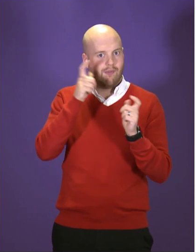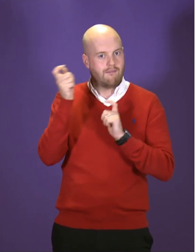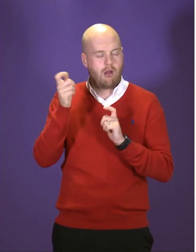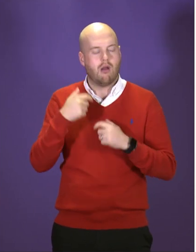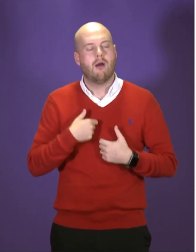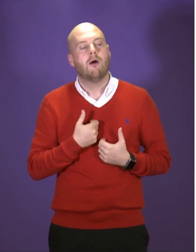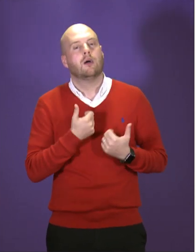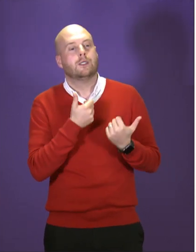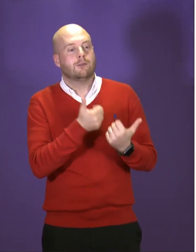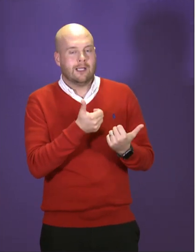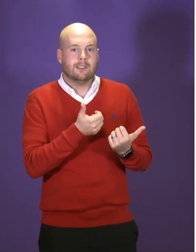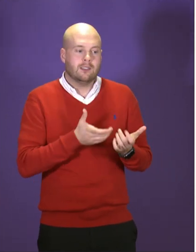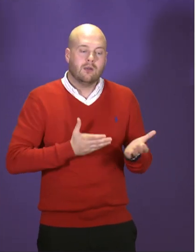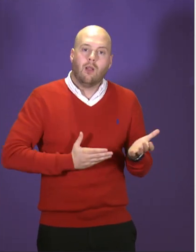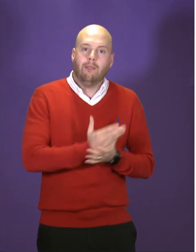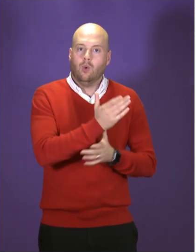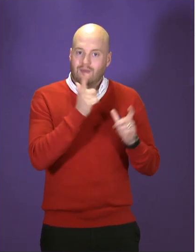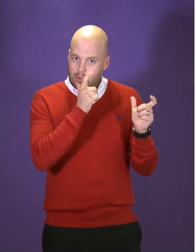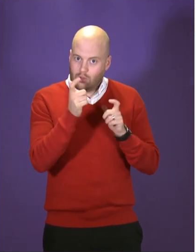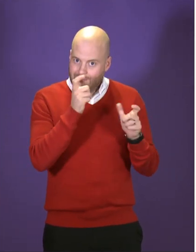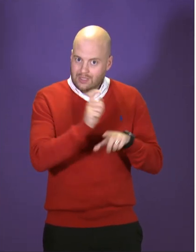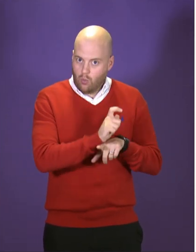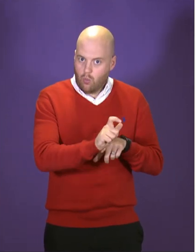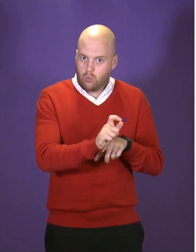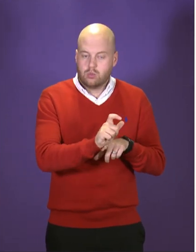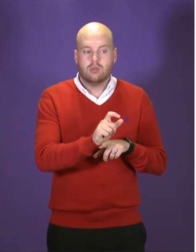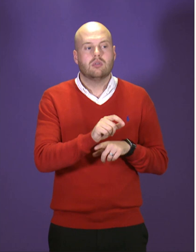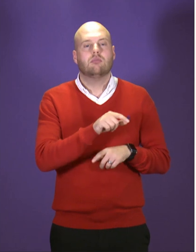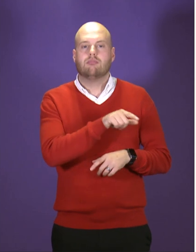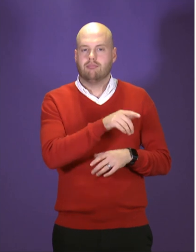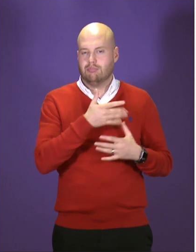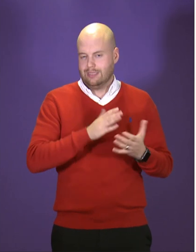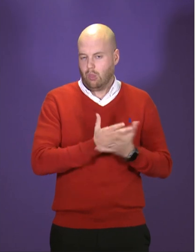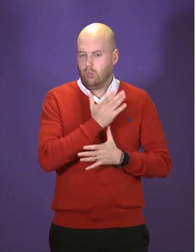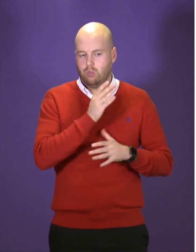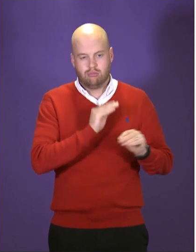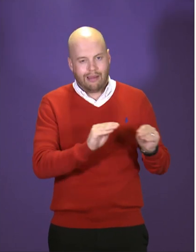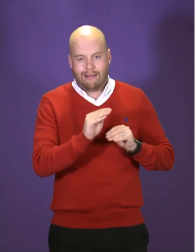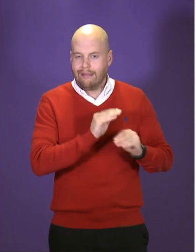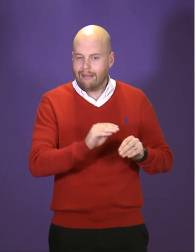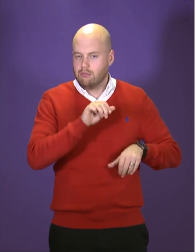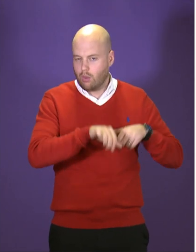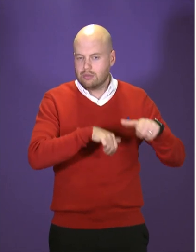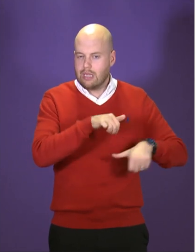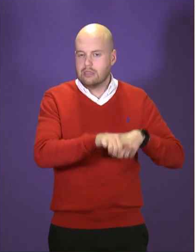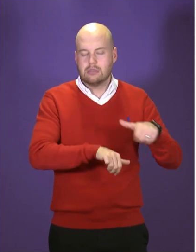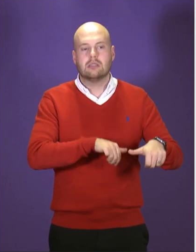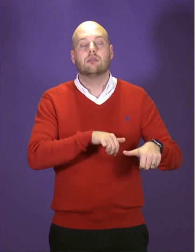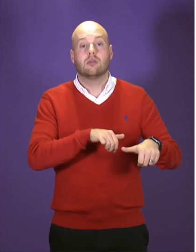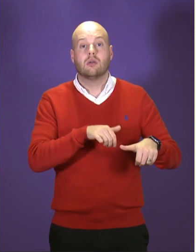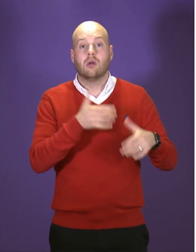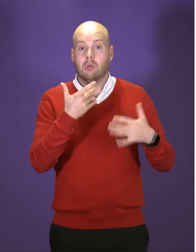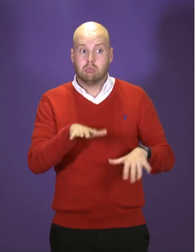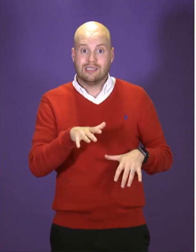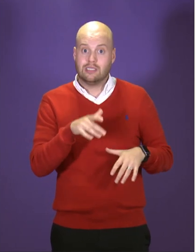We sort of put him through a photography course. He was part of a whole process of training. We seconded him to two or